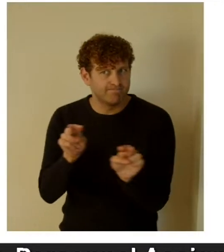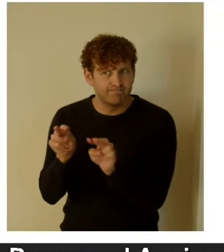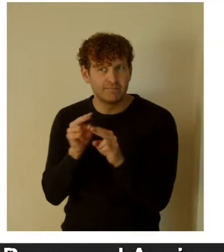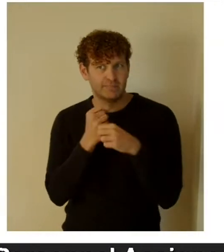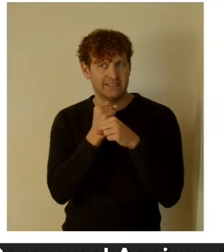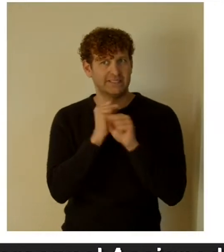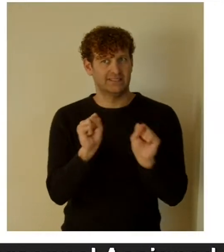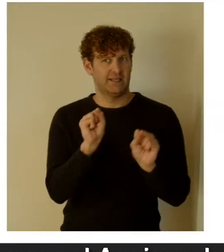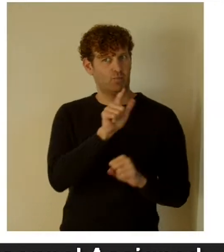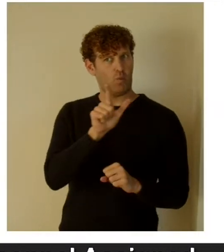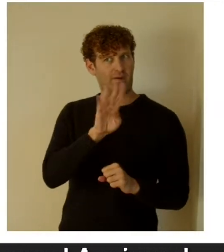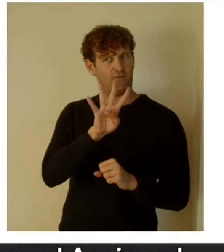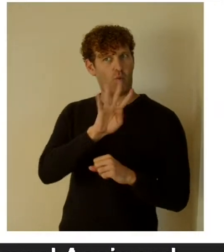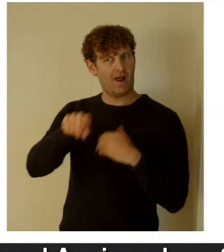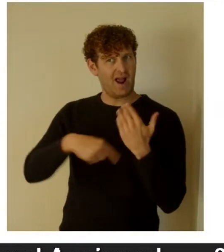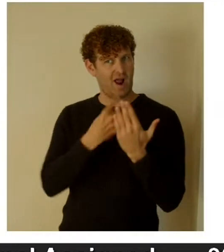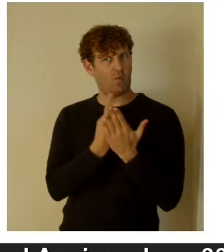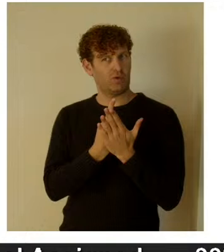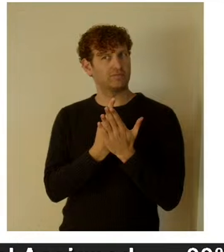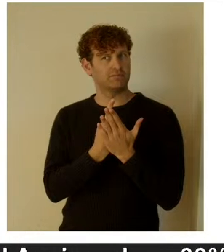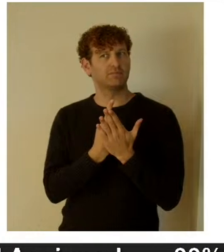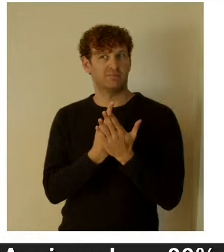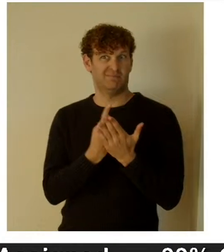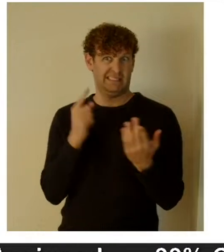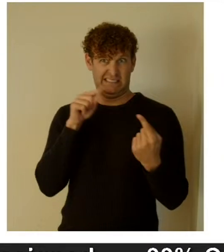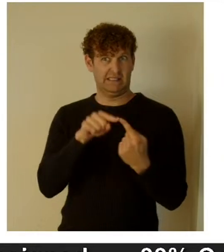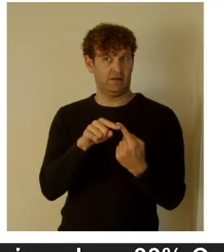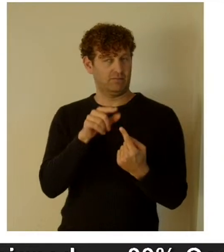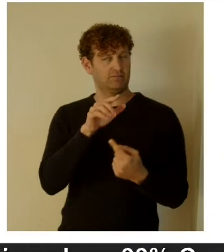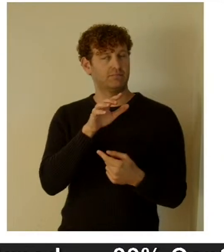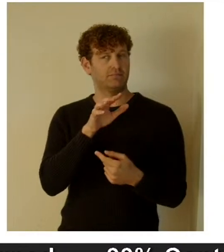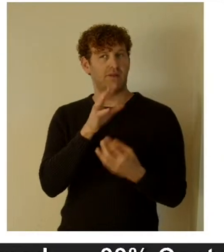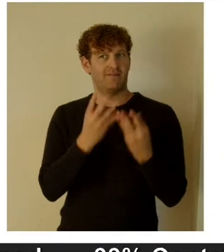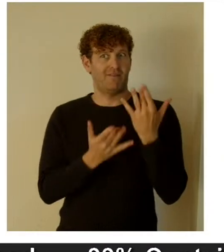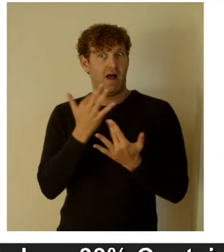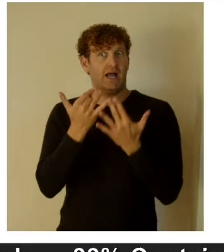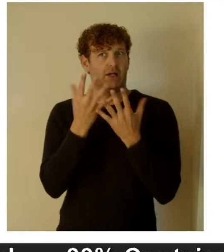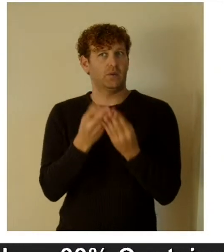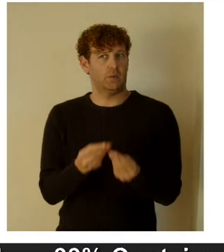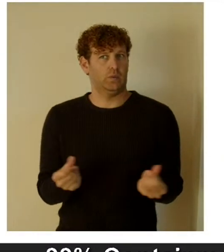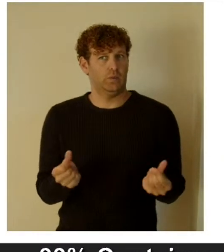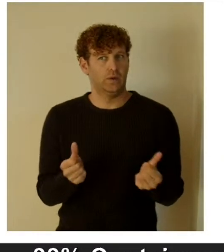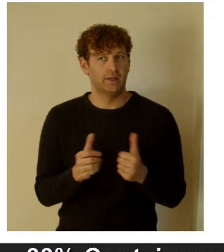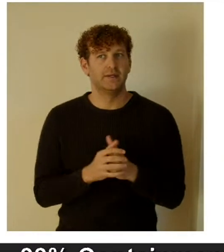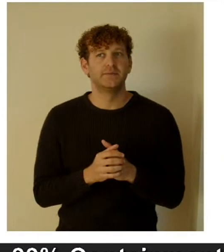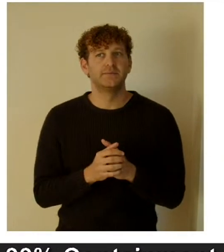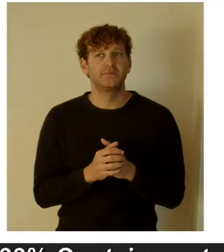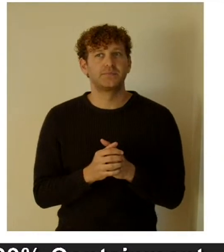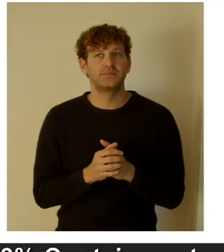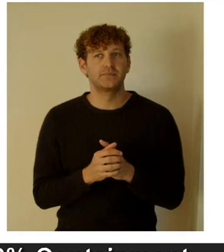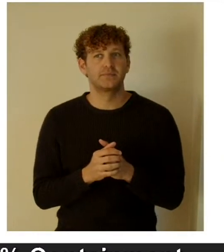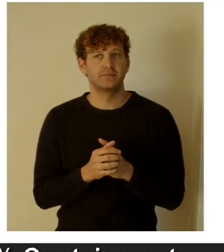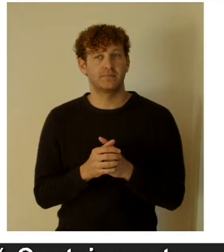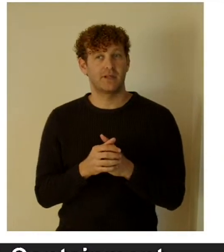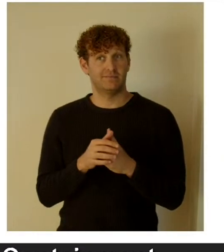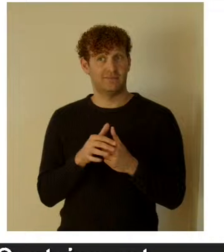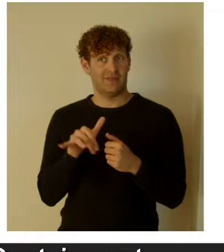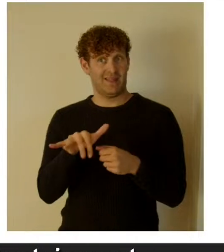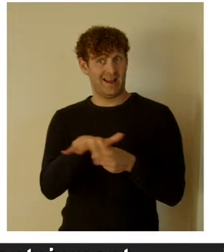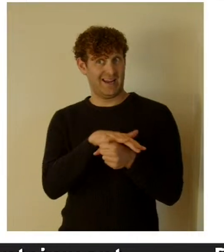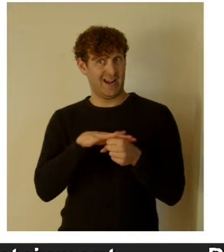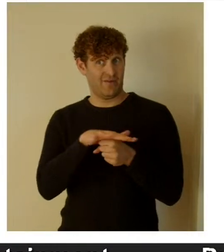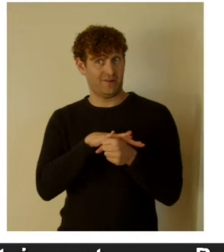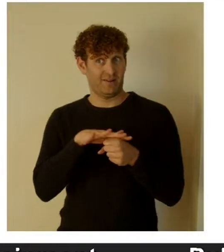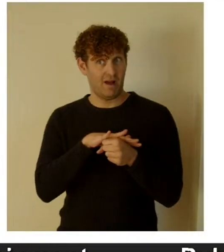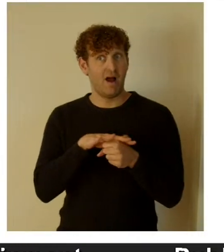fully contained. As you come down out here towards the east end of the fire, near Winters Creek, we used